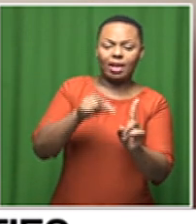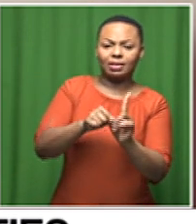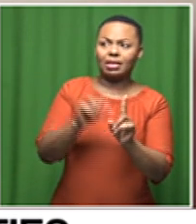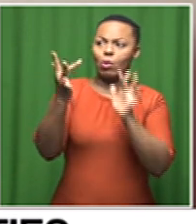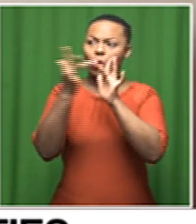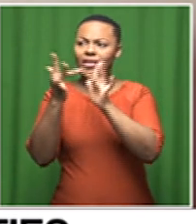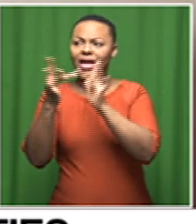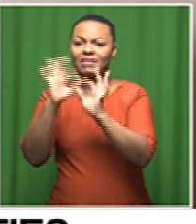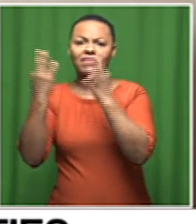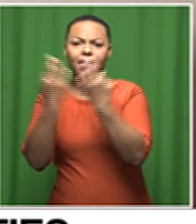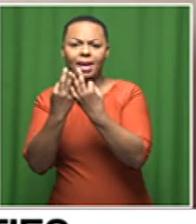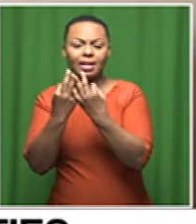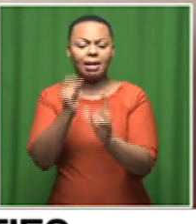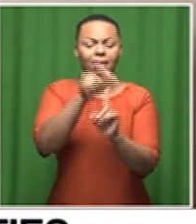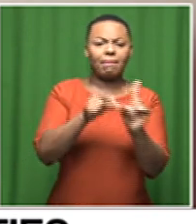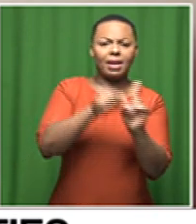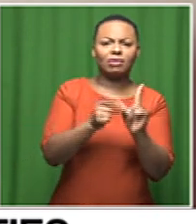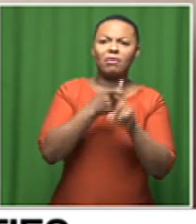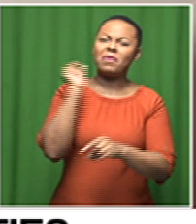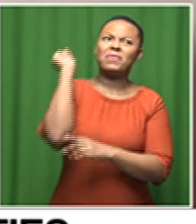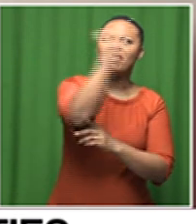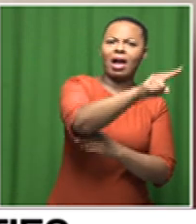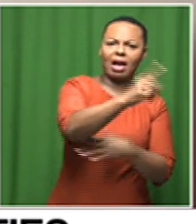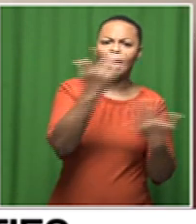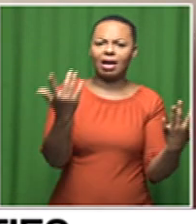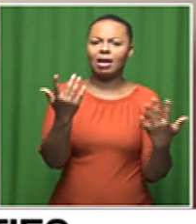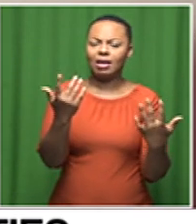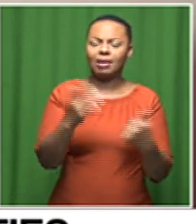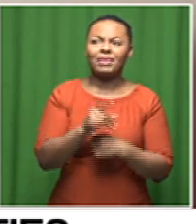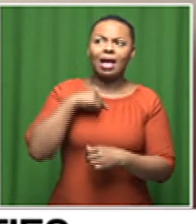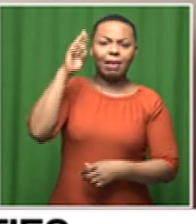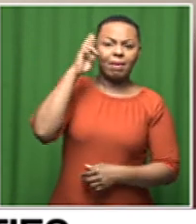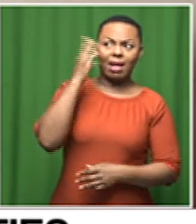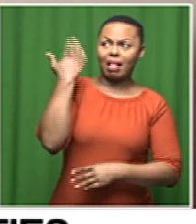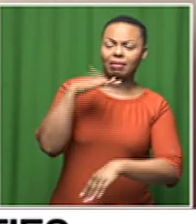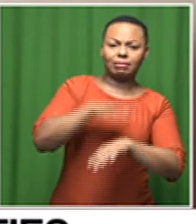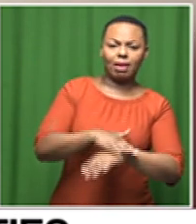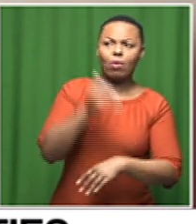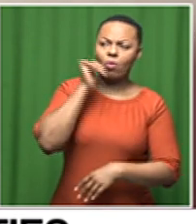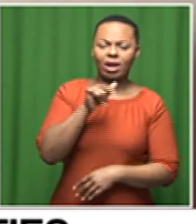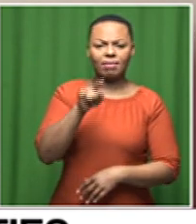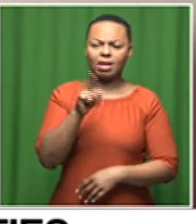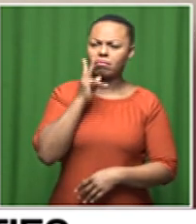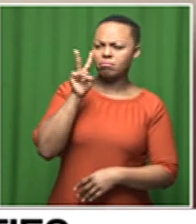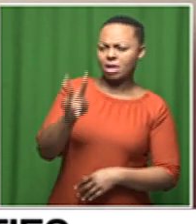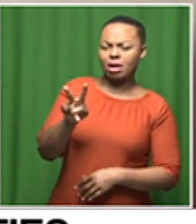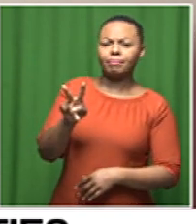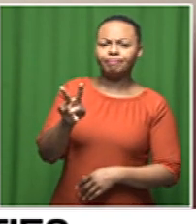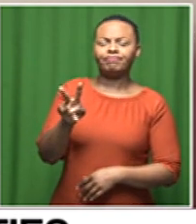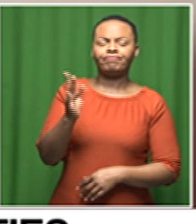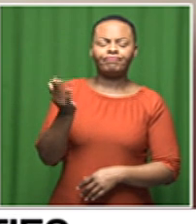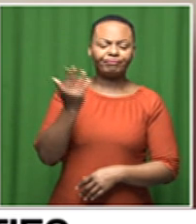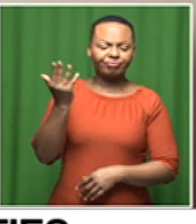the family, you find that the person is coming from far away. I remember the other time I was watching one of